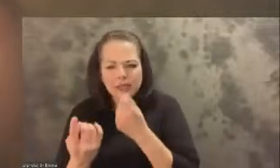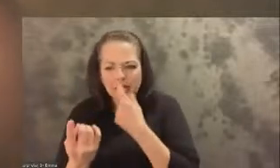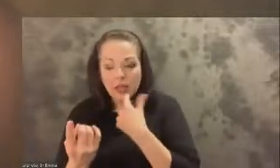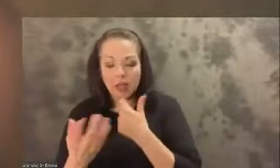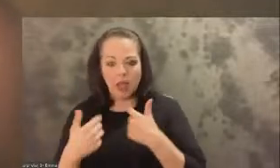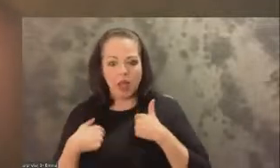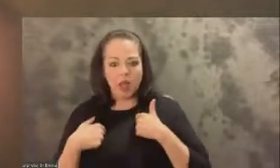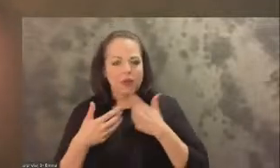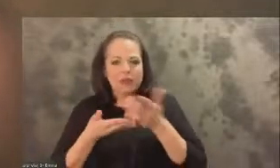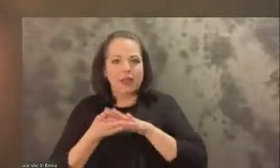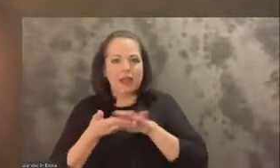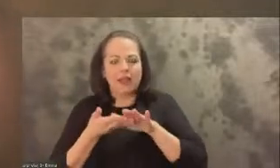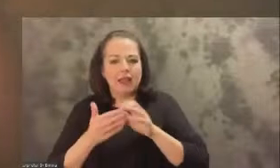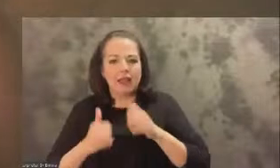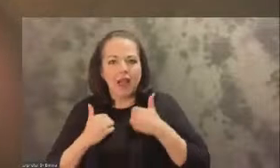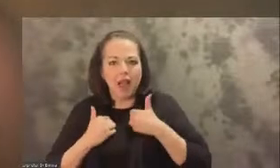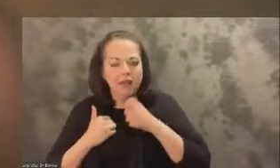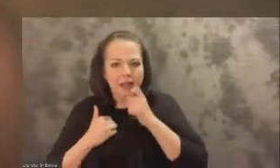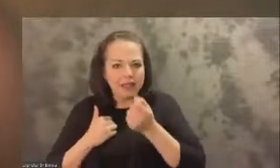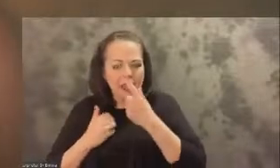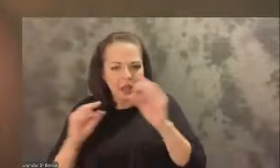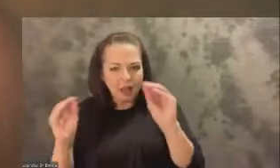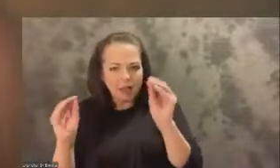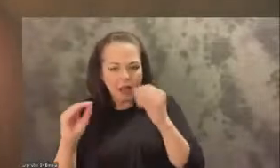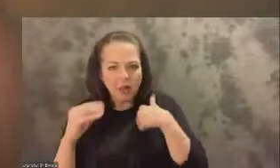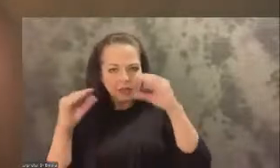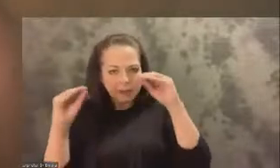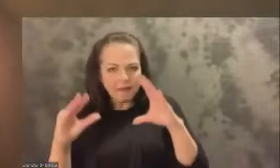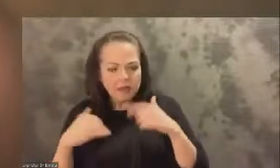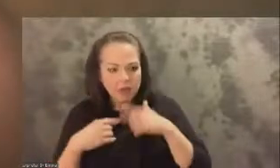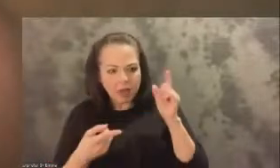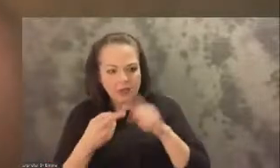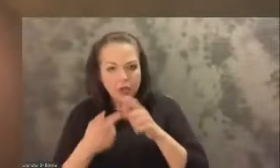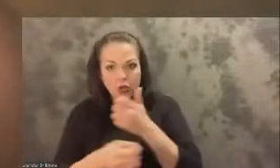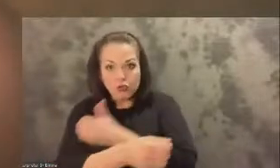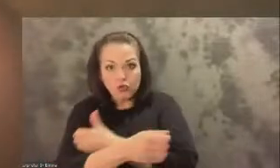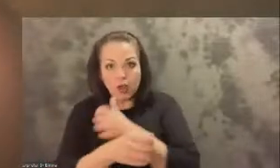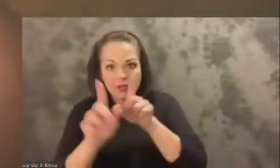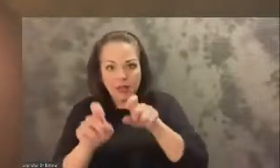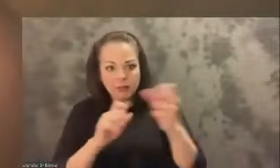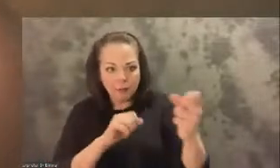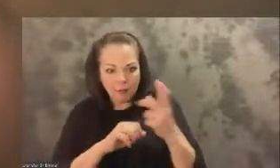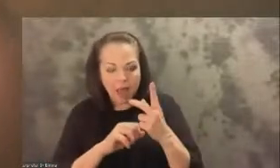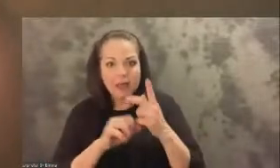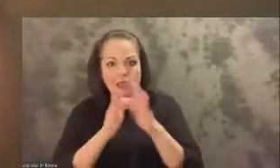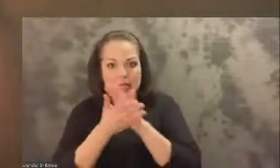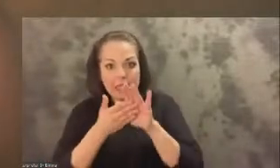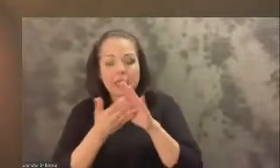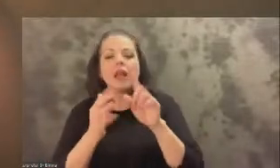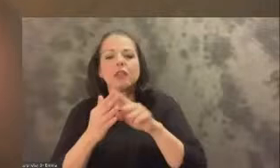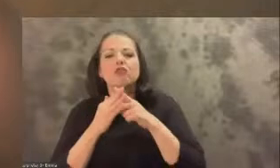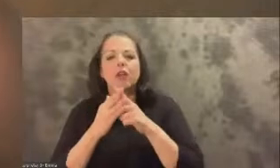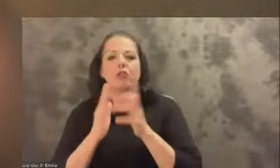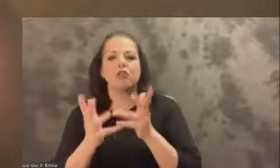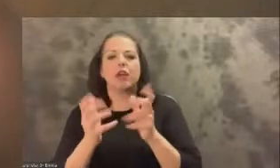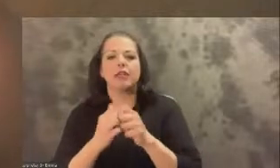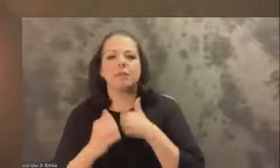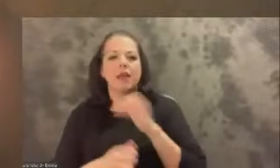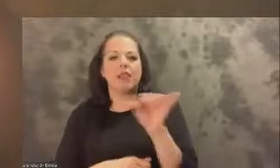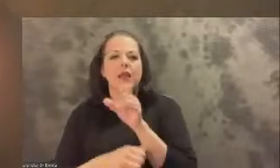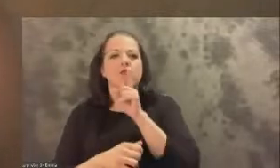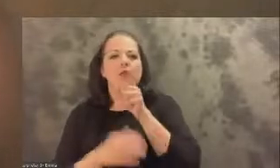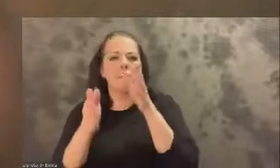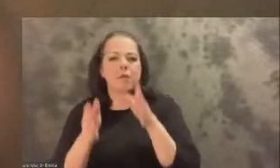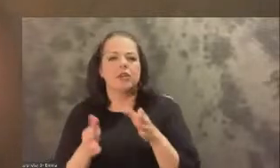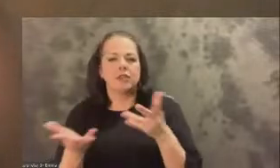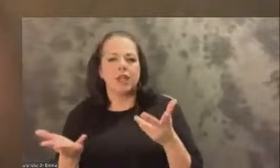clean life. I've taken nothing. And until my drug tests come back clean, then they want to start talking to me like I'm a person. So